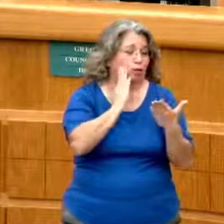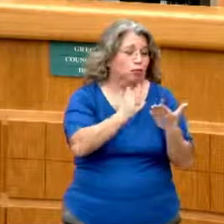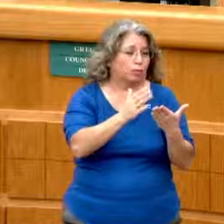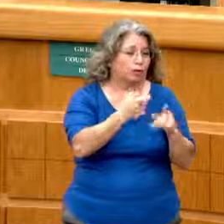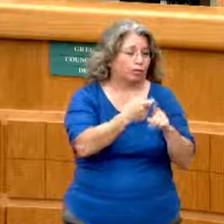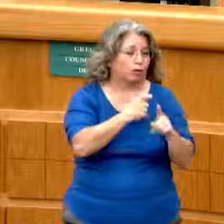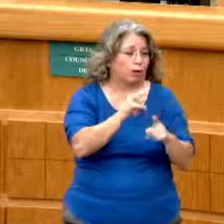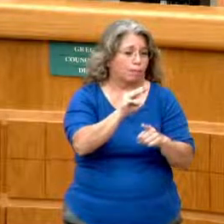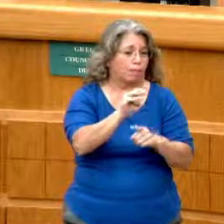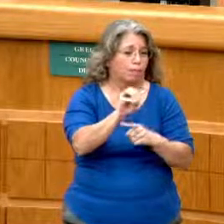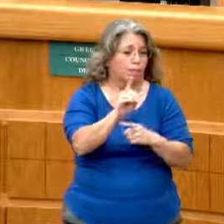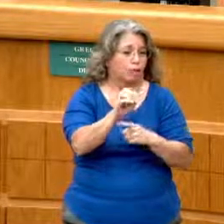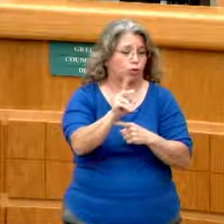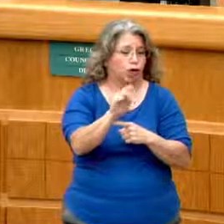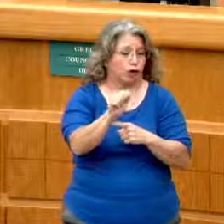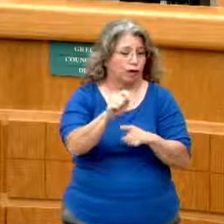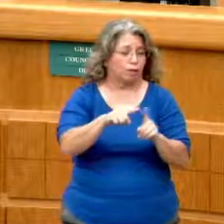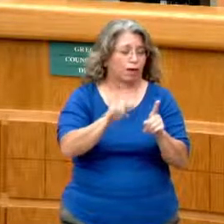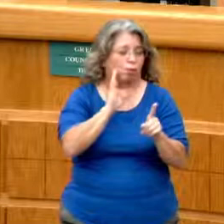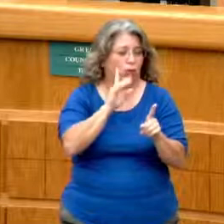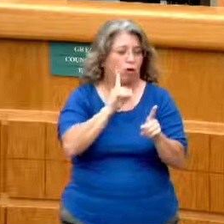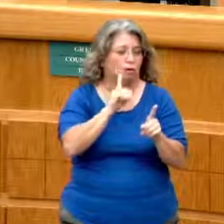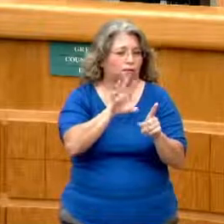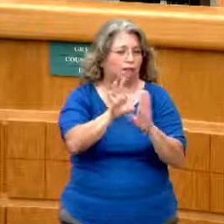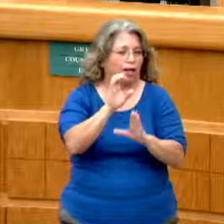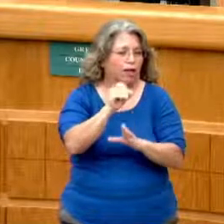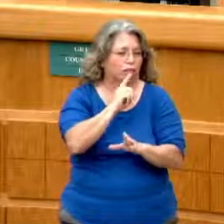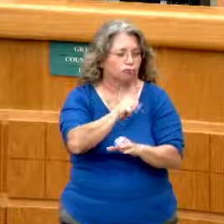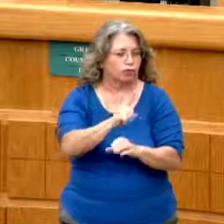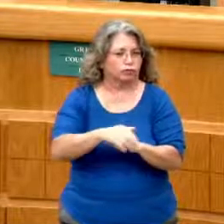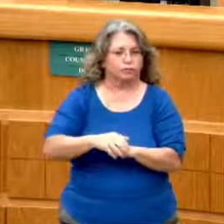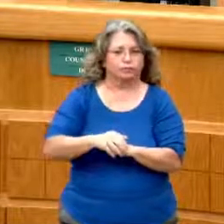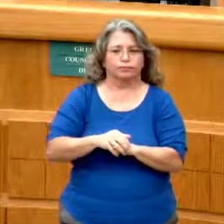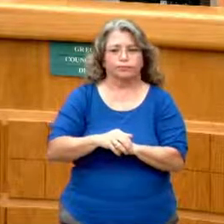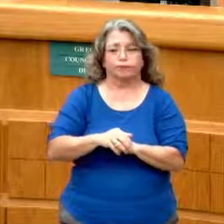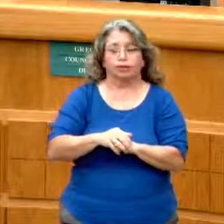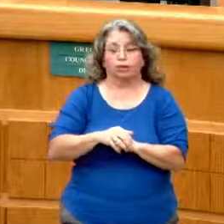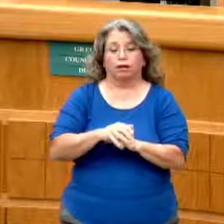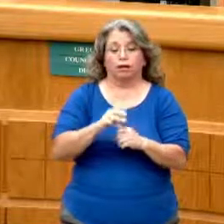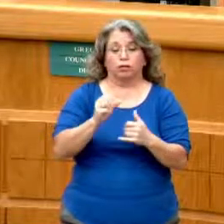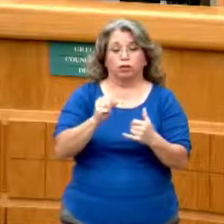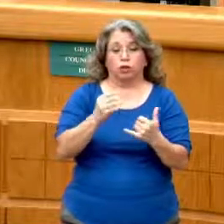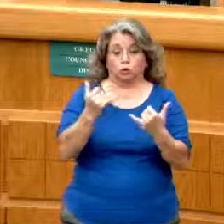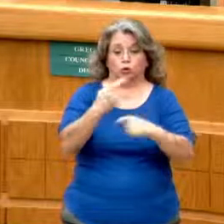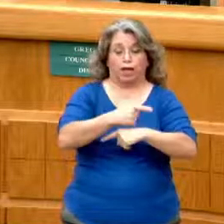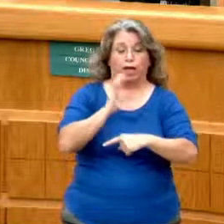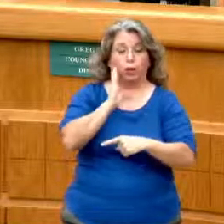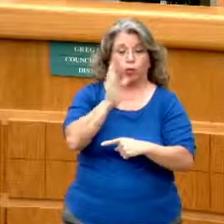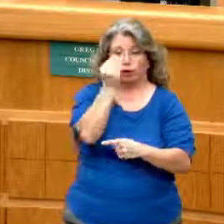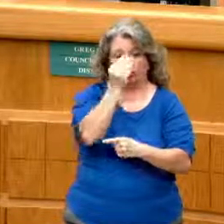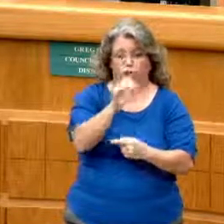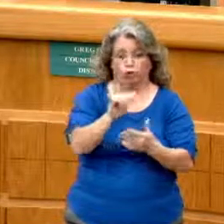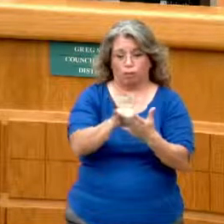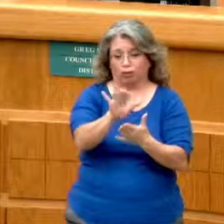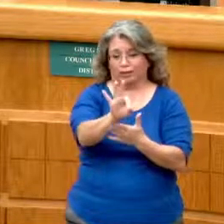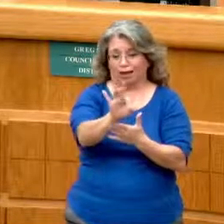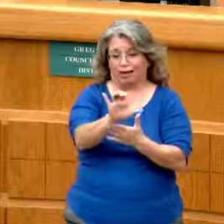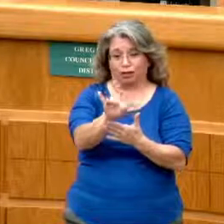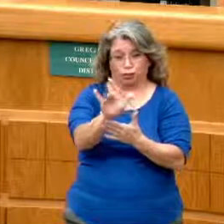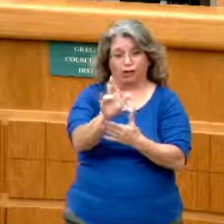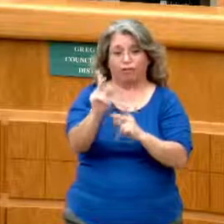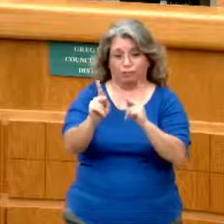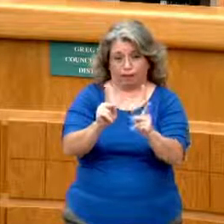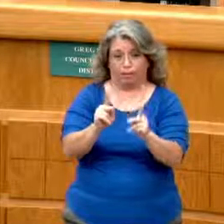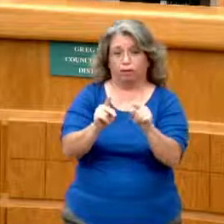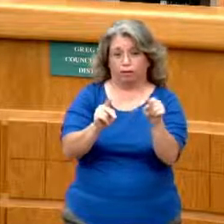this week and let the public know. So the 925 people that'll get notice today for their vaccination this Thursday, those vaccines will